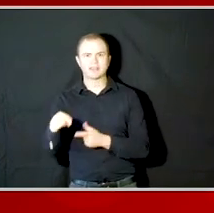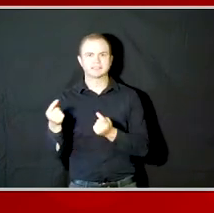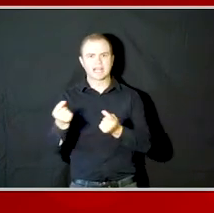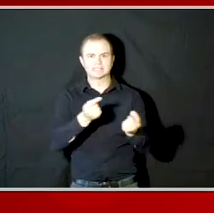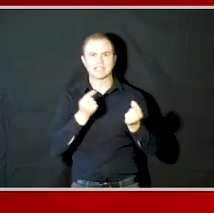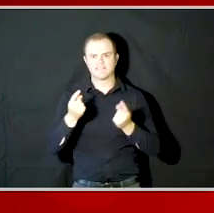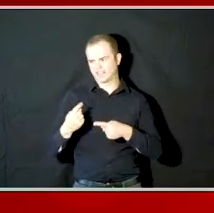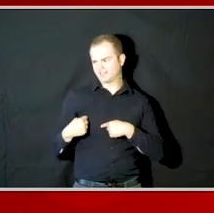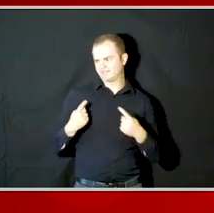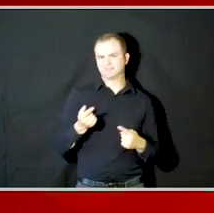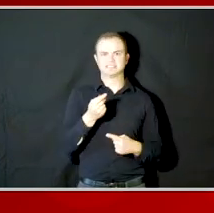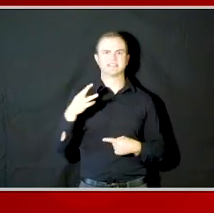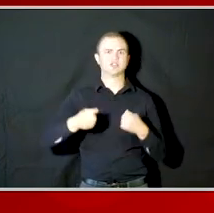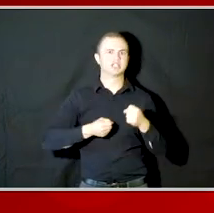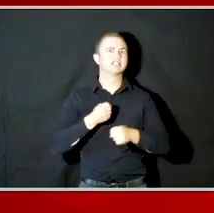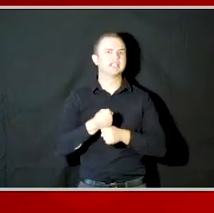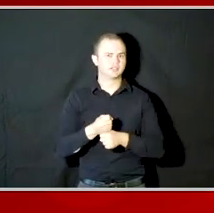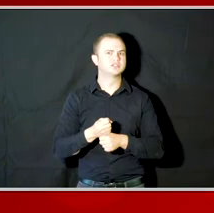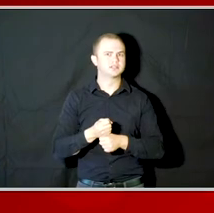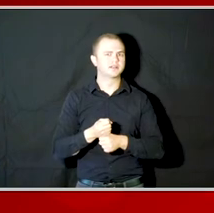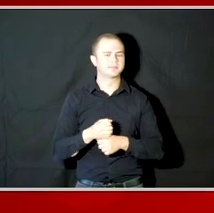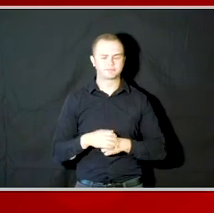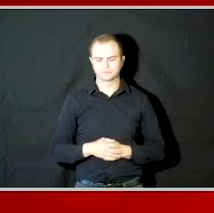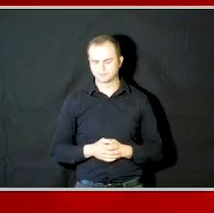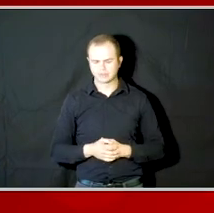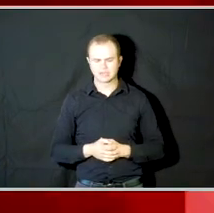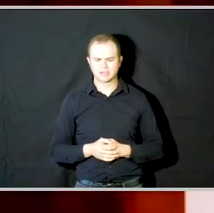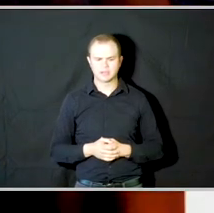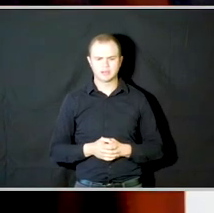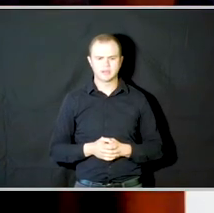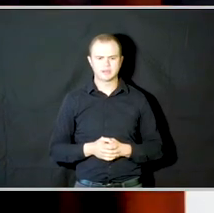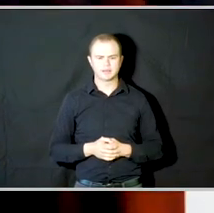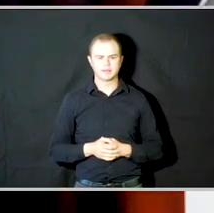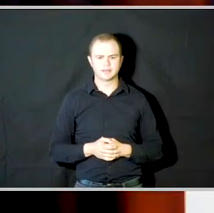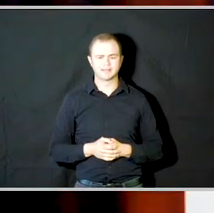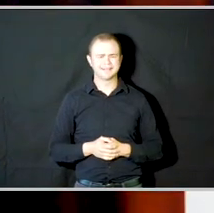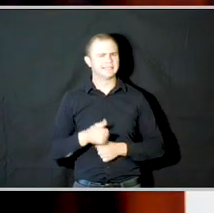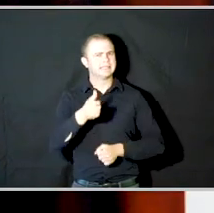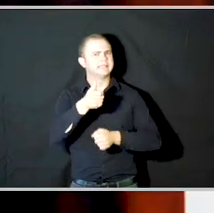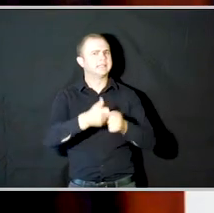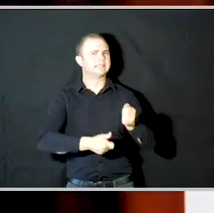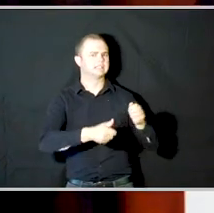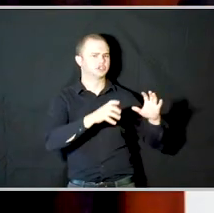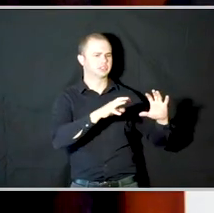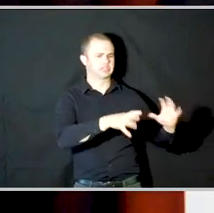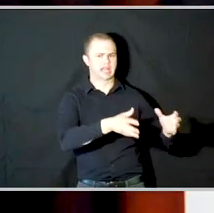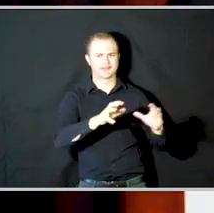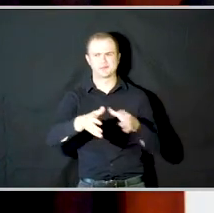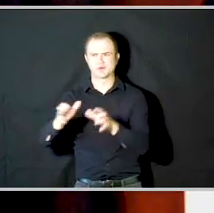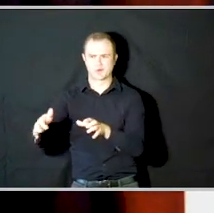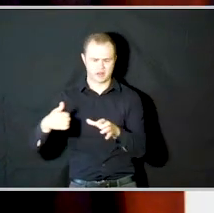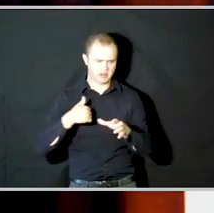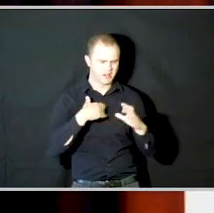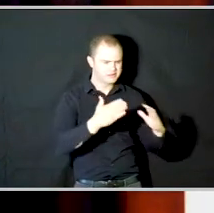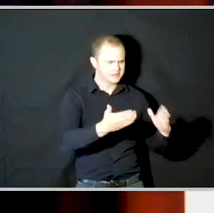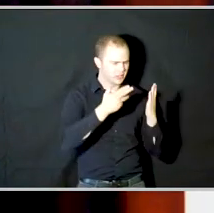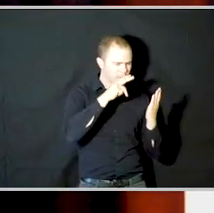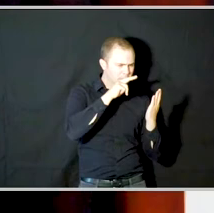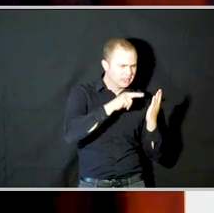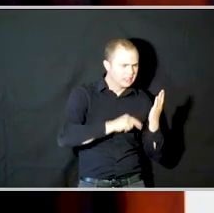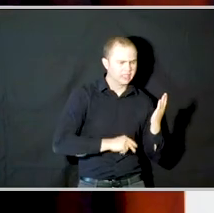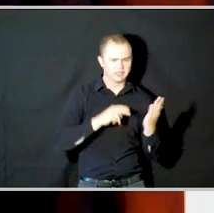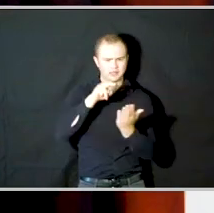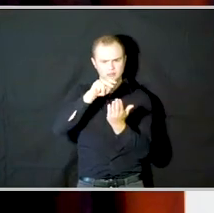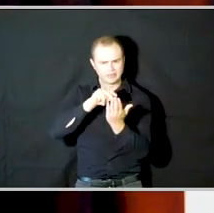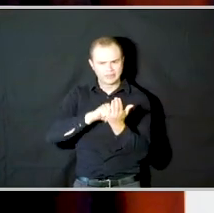over the last several years. I read each category, and this year